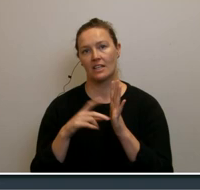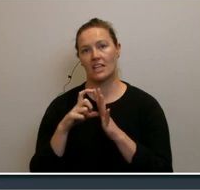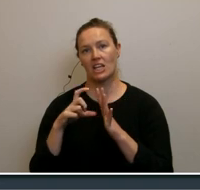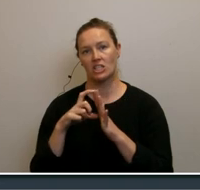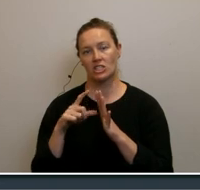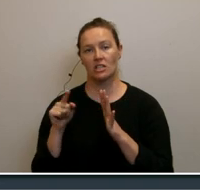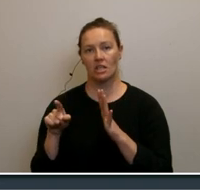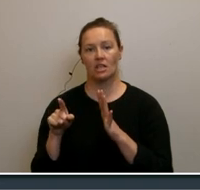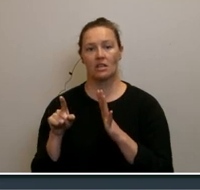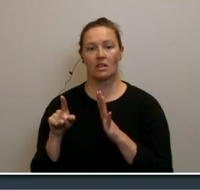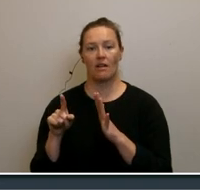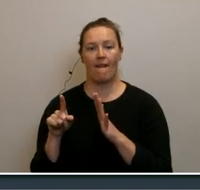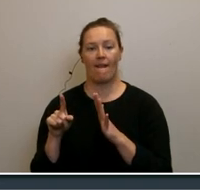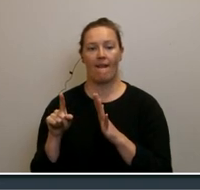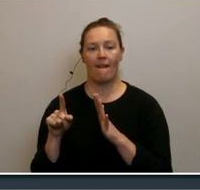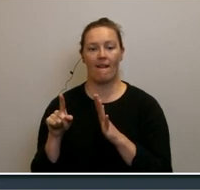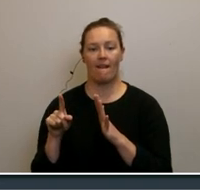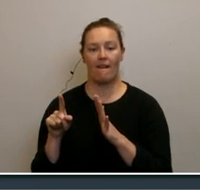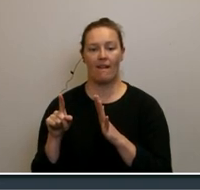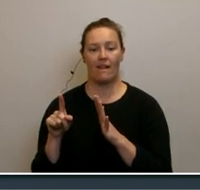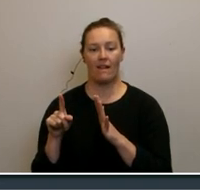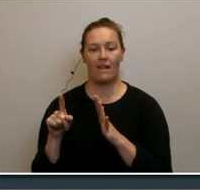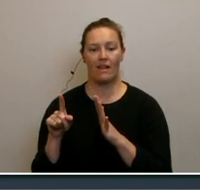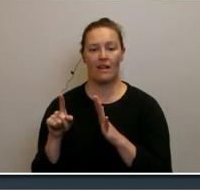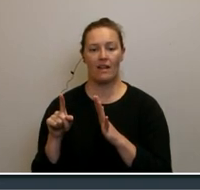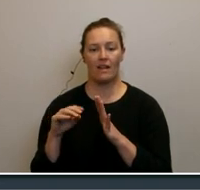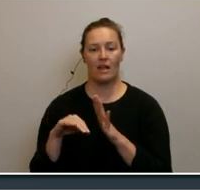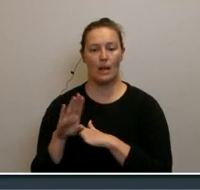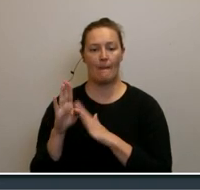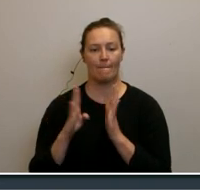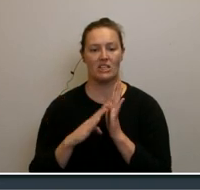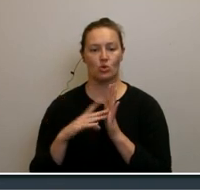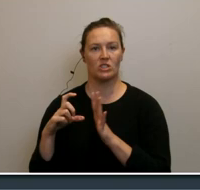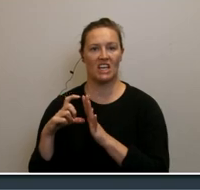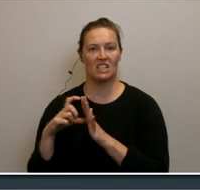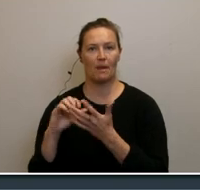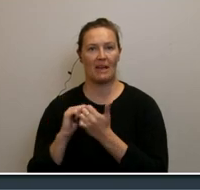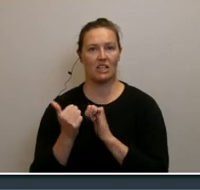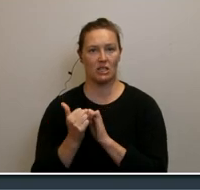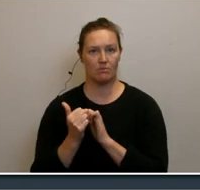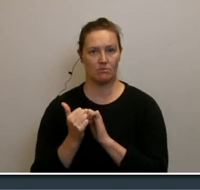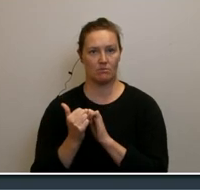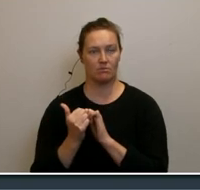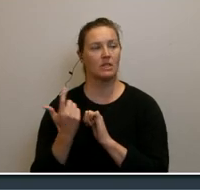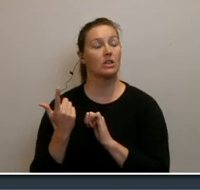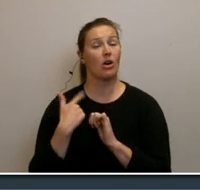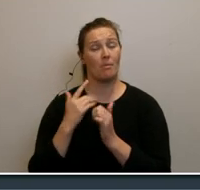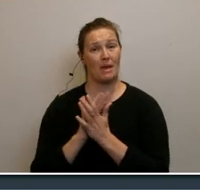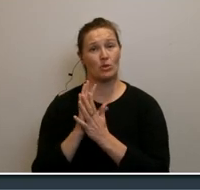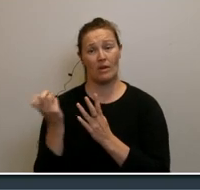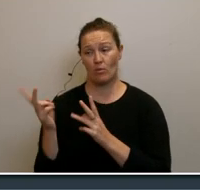with a principal within the Mitchell Daish Partnership. So I'm delighted to have them with me here